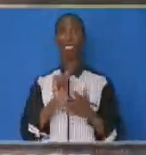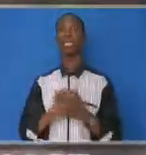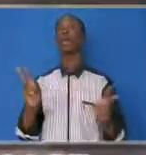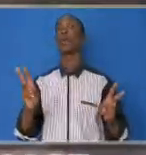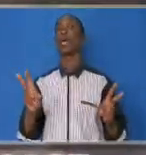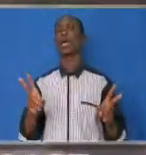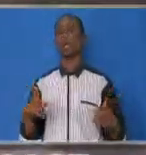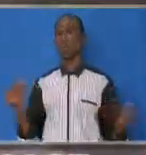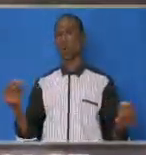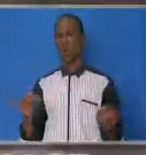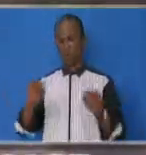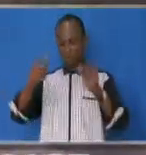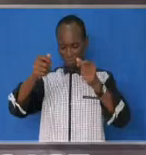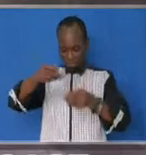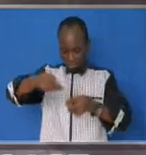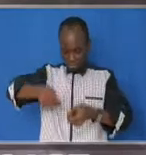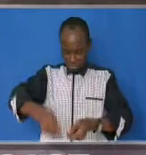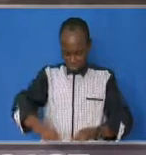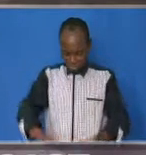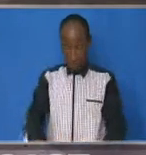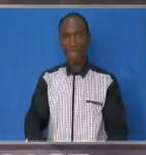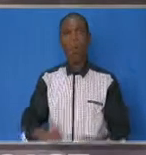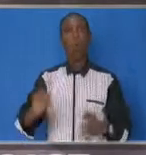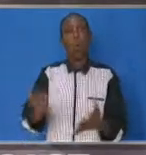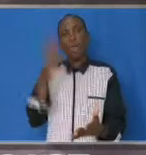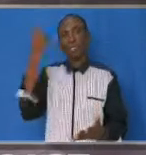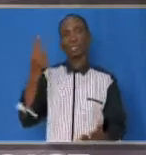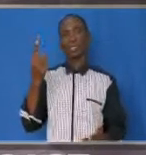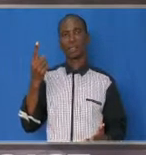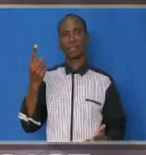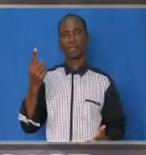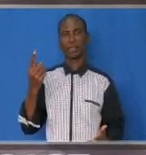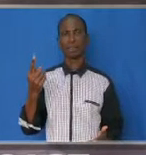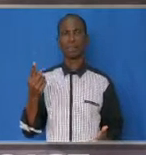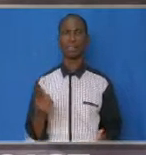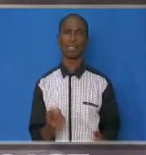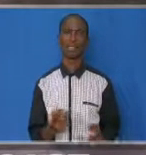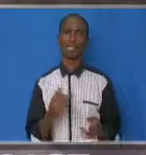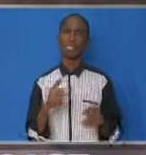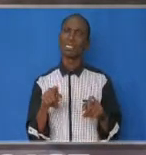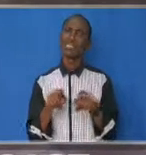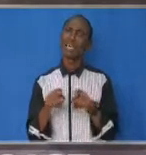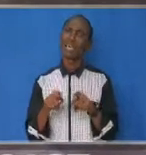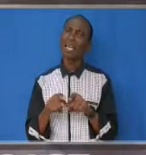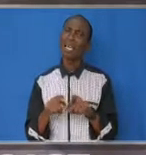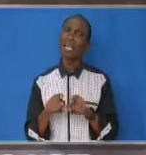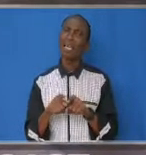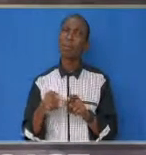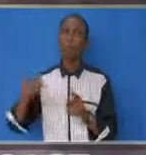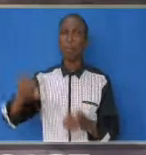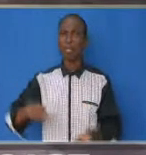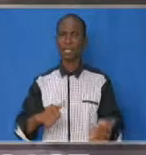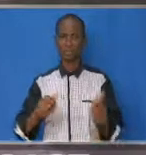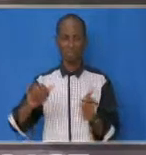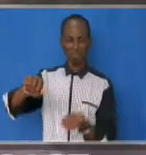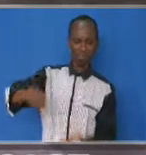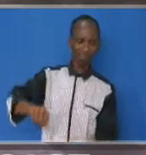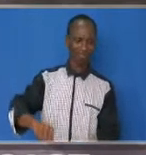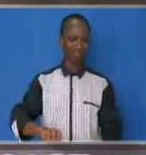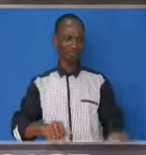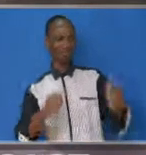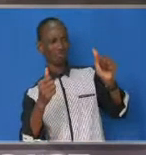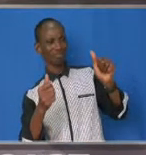kwa si da ebe wono. O nipe wu, ni ye deneshe adaka muko e siye ya. Amenana ye tuno, ye di adaka ni si